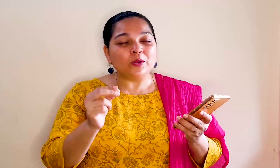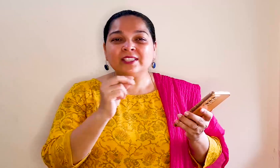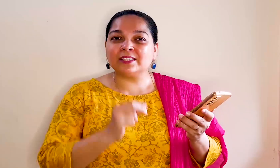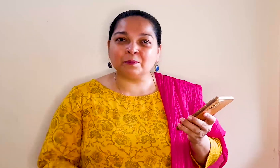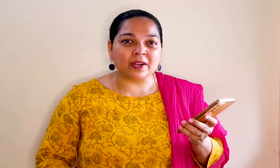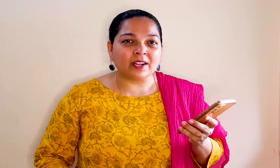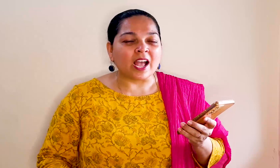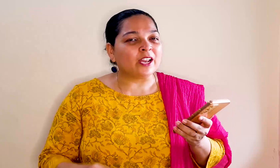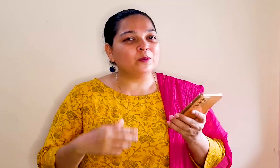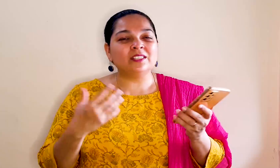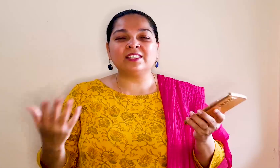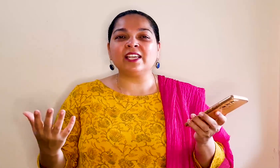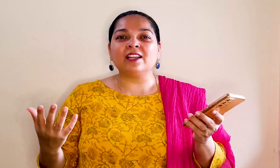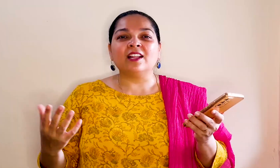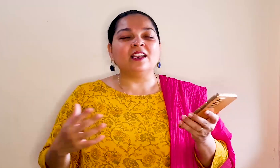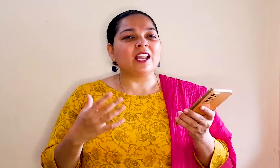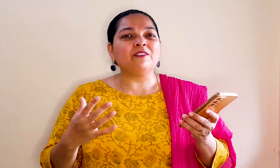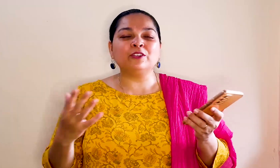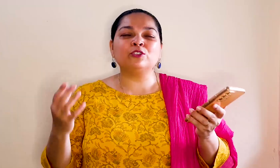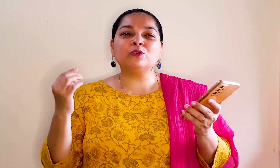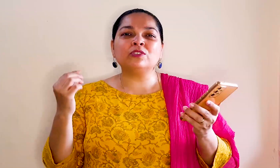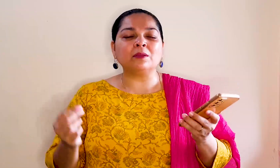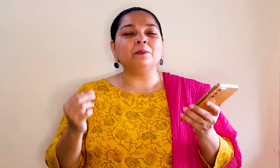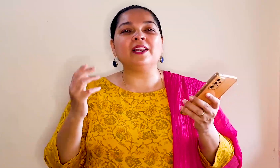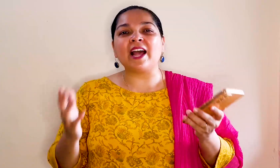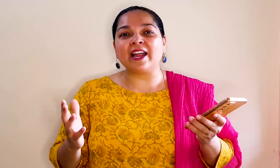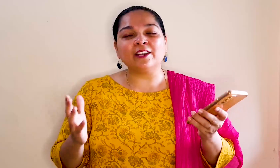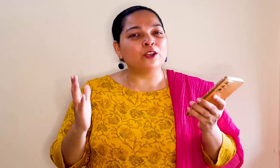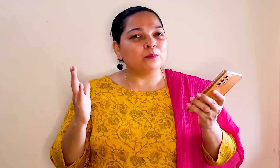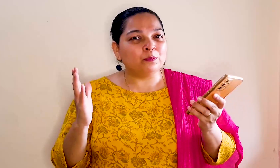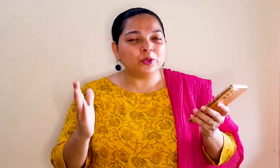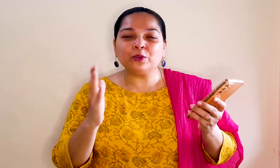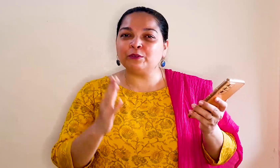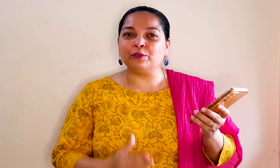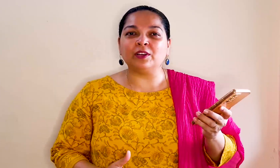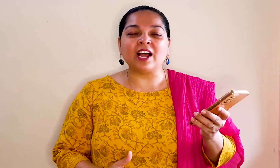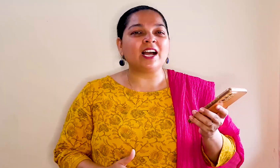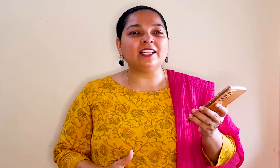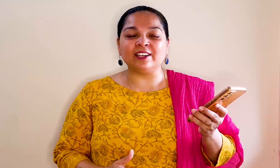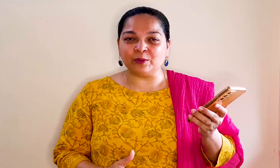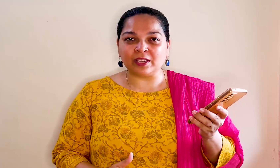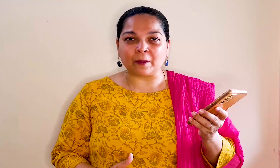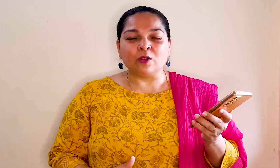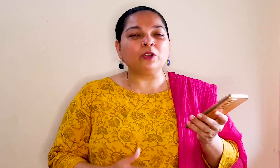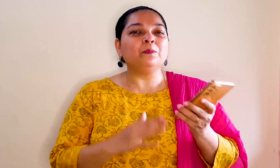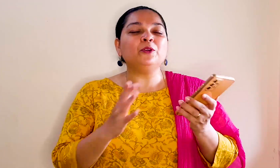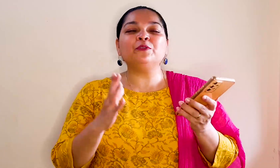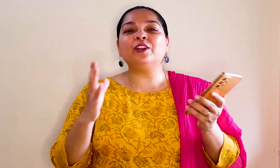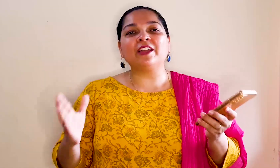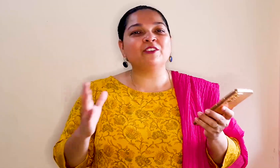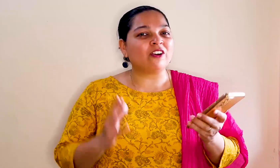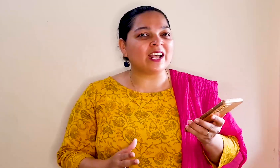Holy Spirit. And you will see life is so simple and beautiful. Hallelujah. What